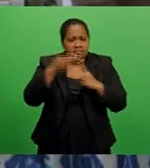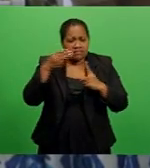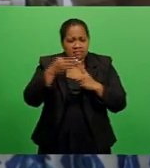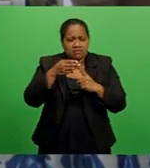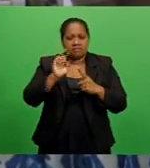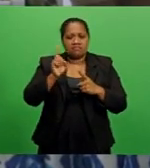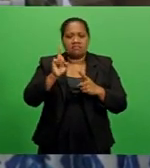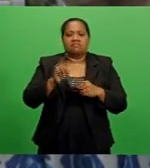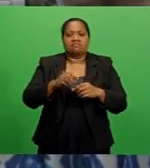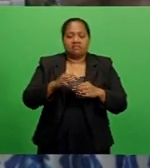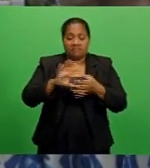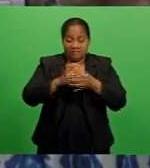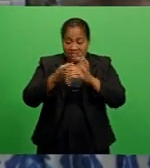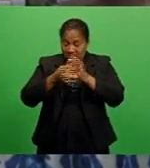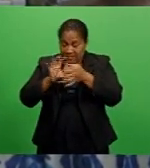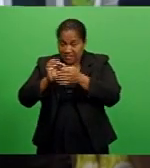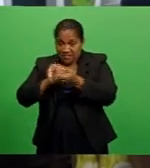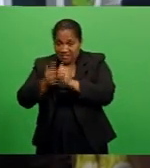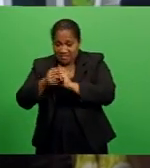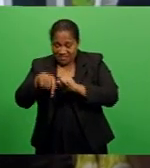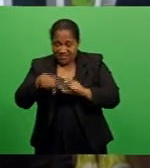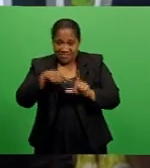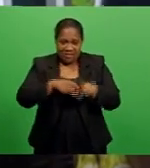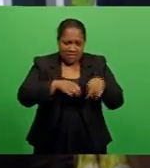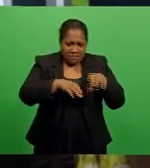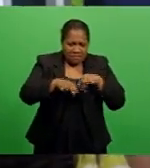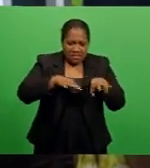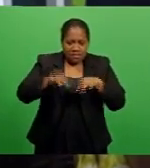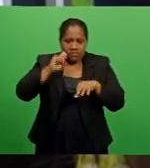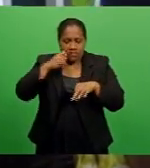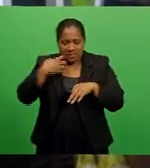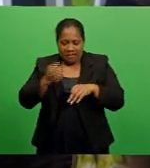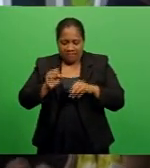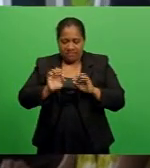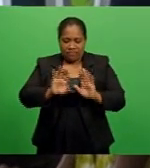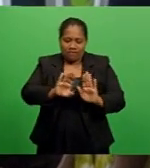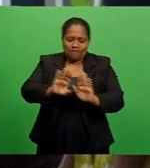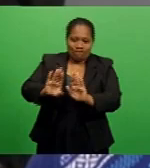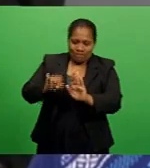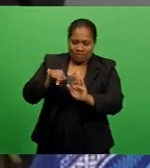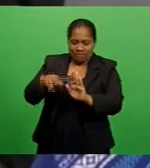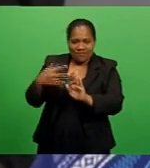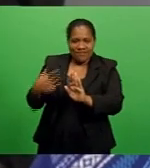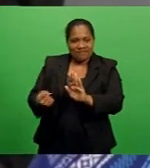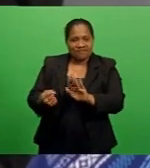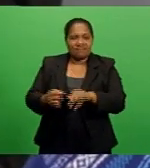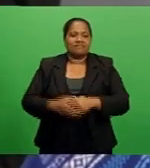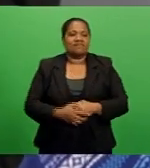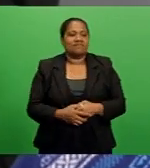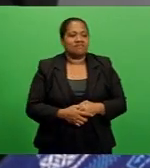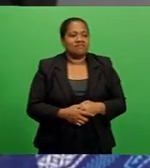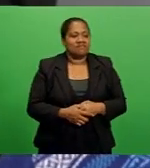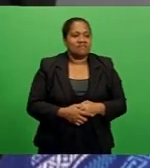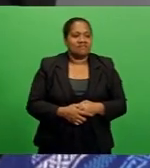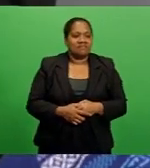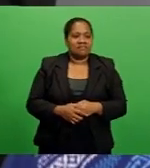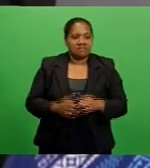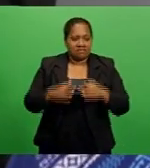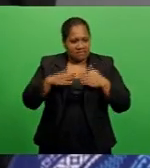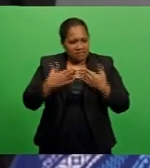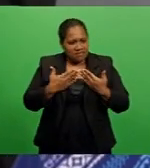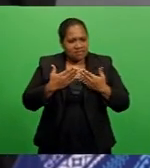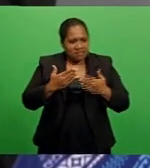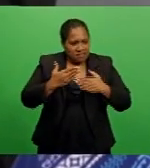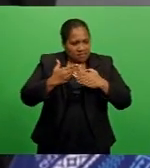Olympic Games this year, and plans have been set aside for it. We're working on building our